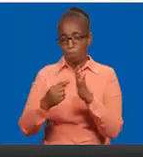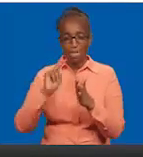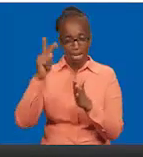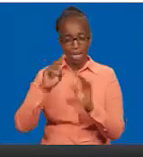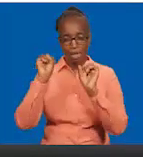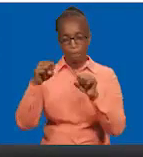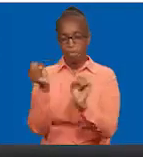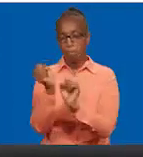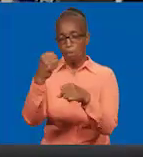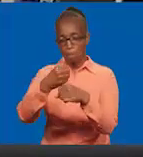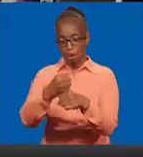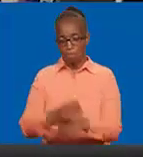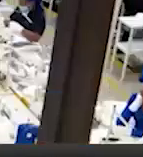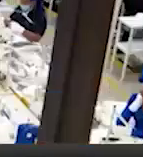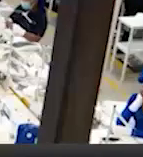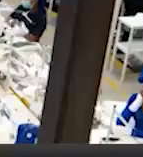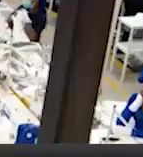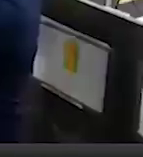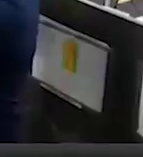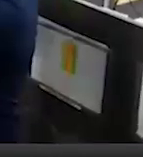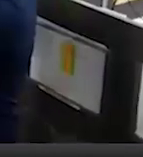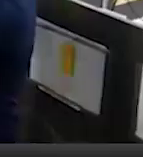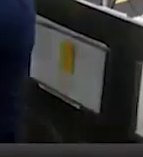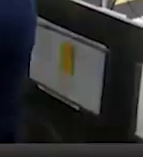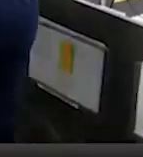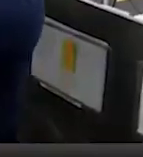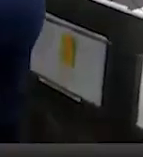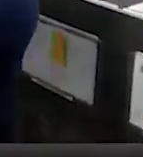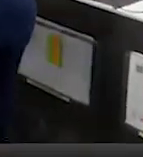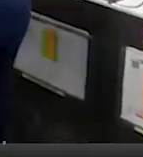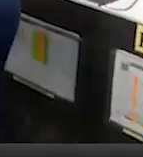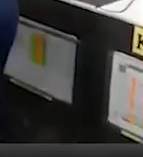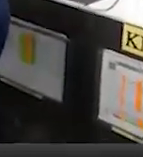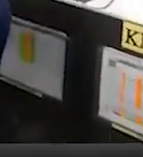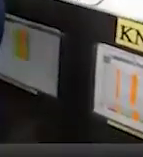even beyond Kenya. Zablon, Mashare Undugu TV.